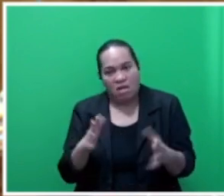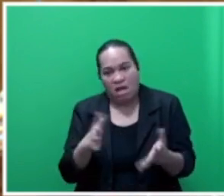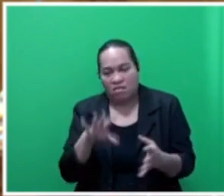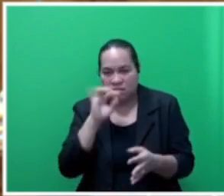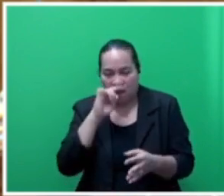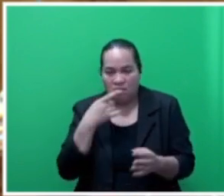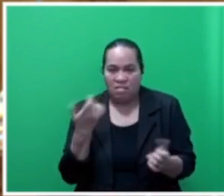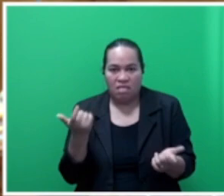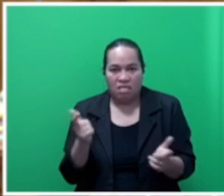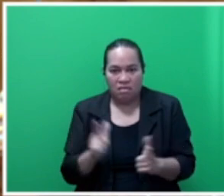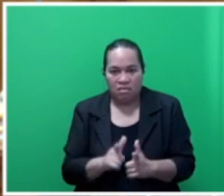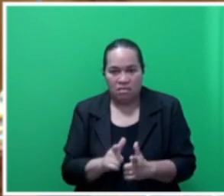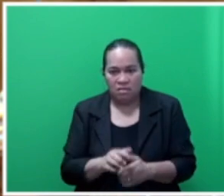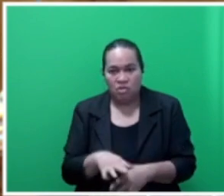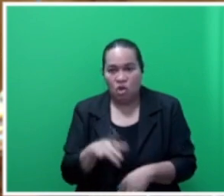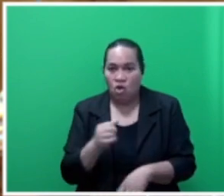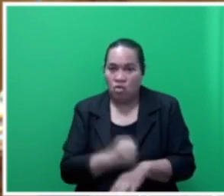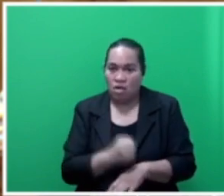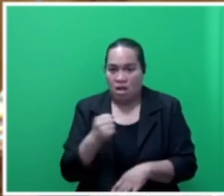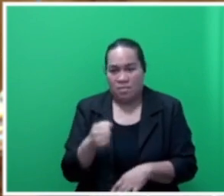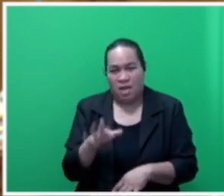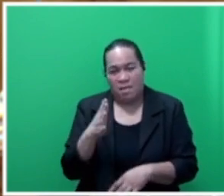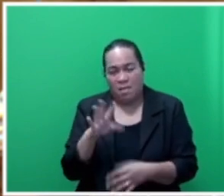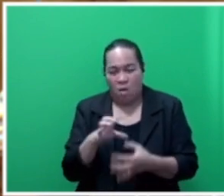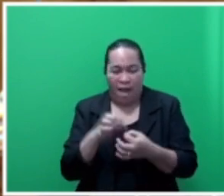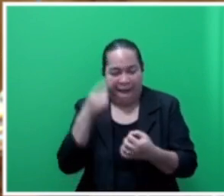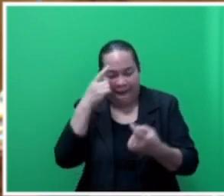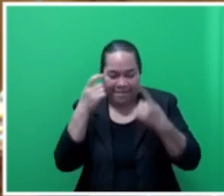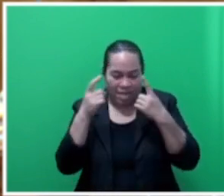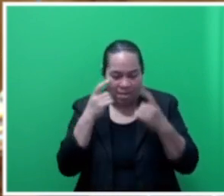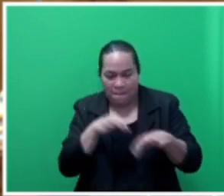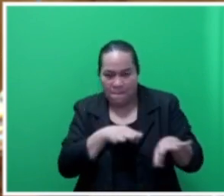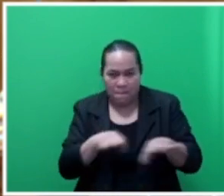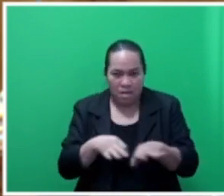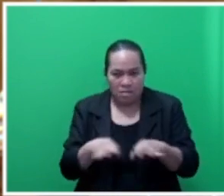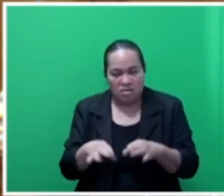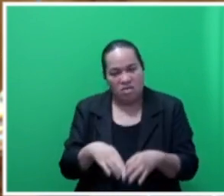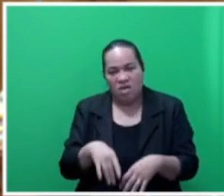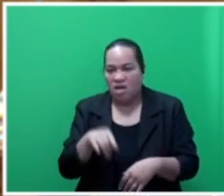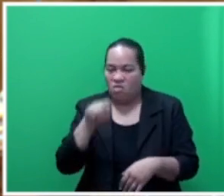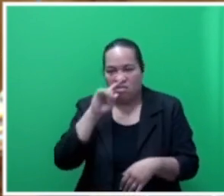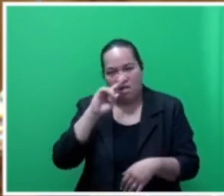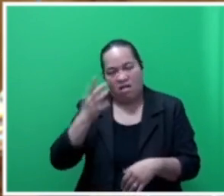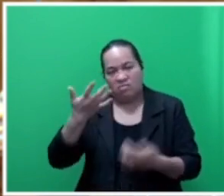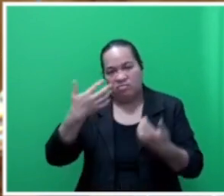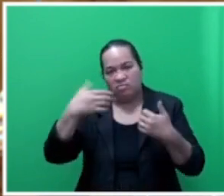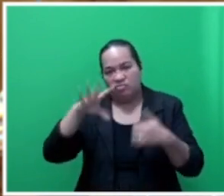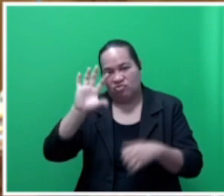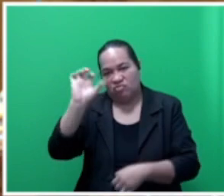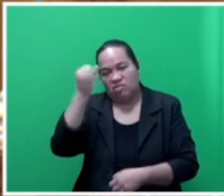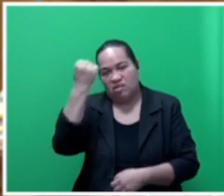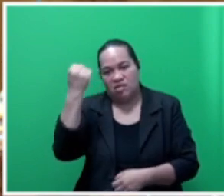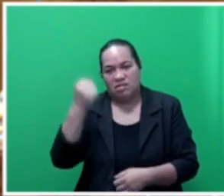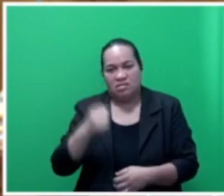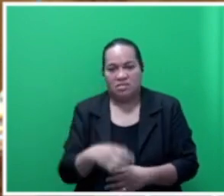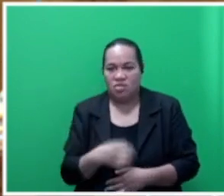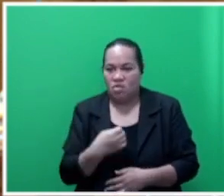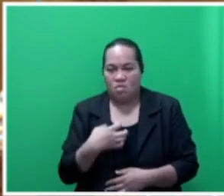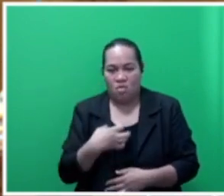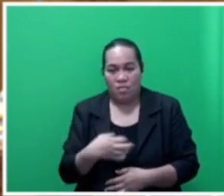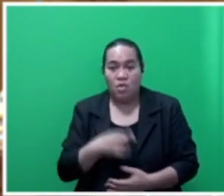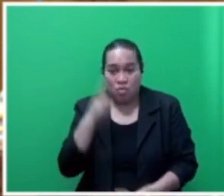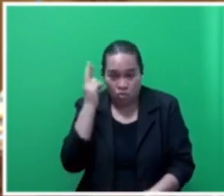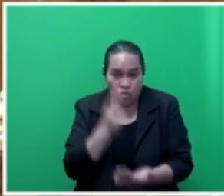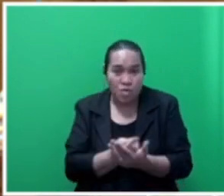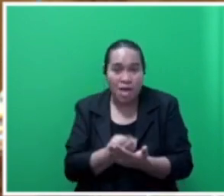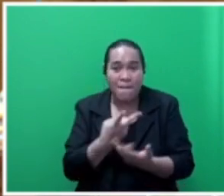government's hoodwinking tactics will not work. Not anymore, sir. Real problems need